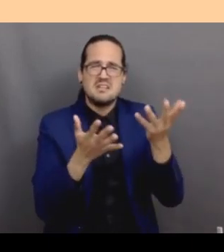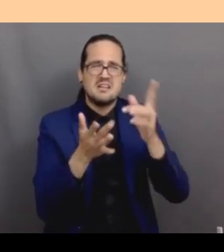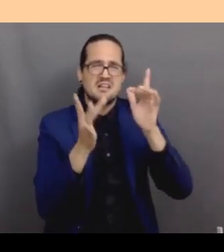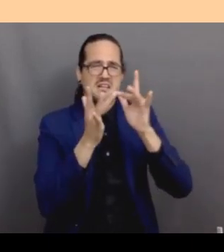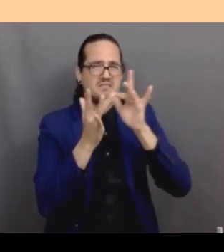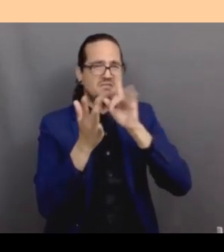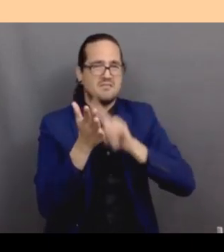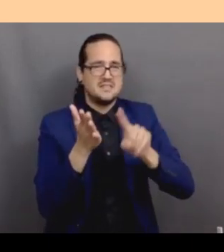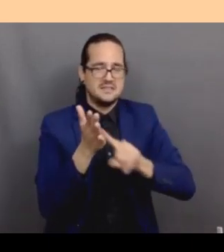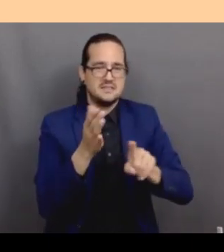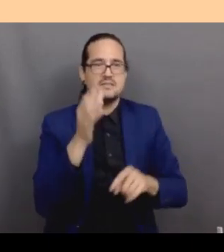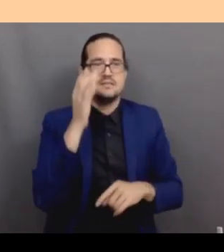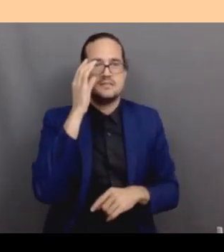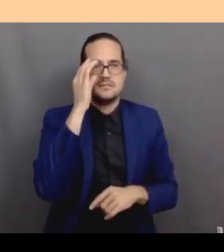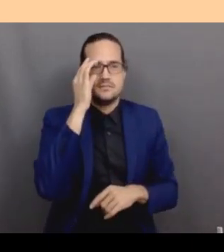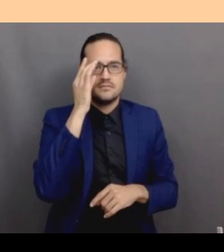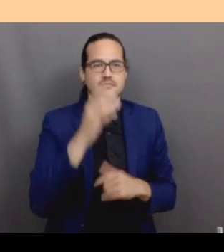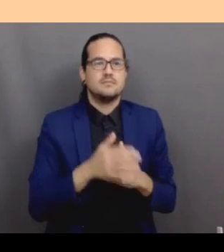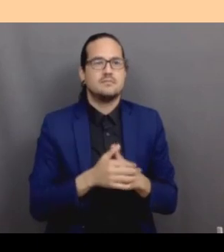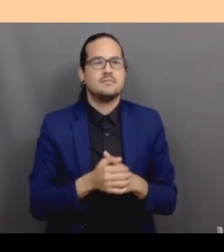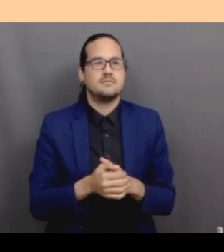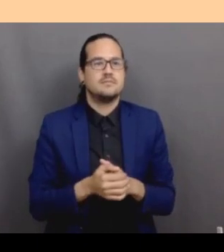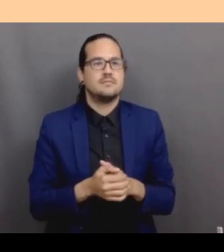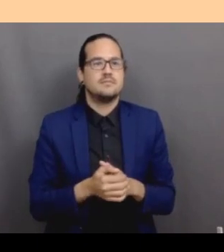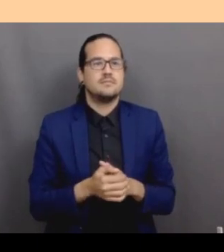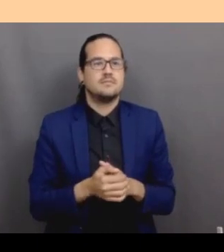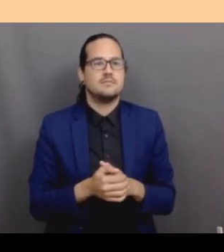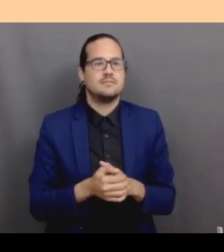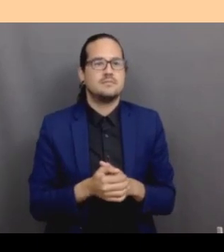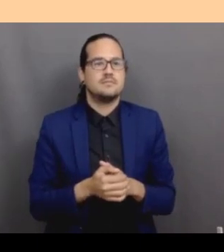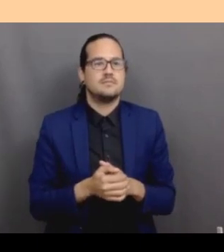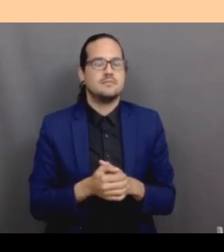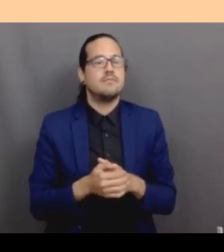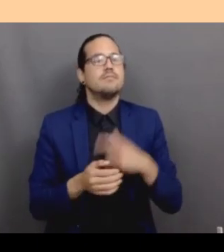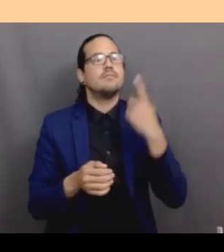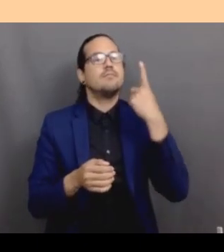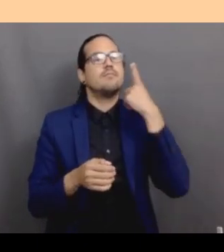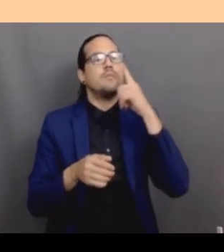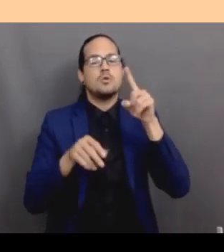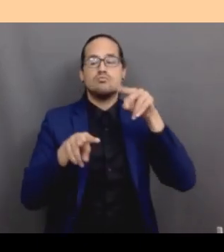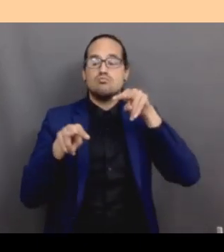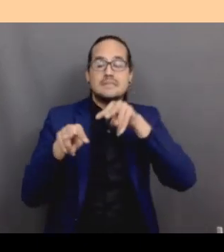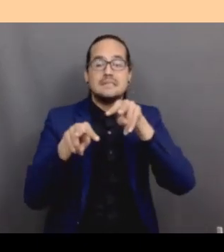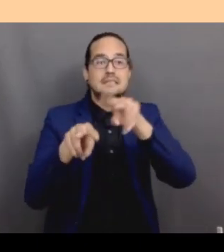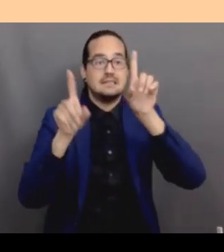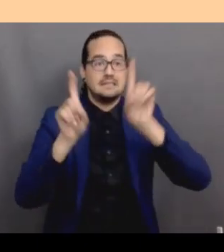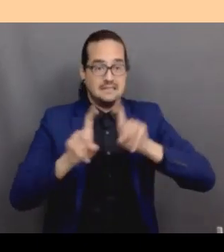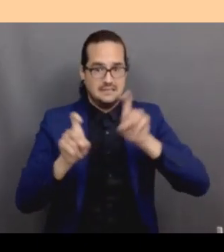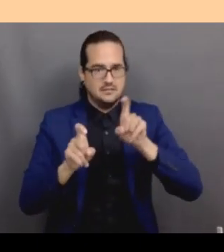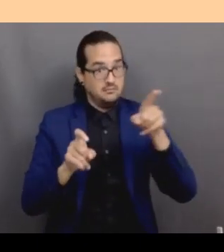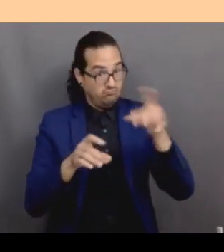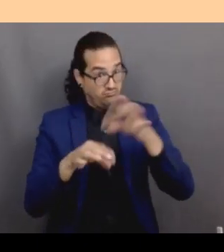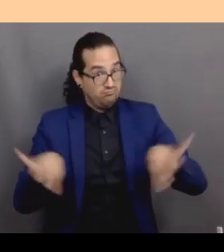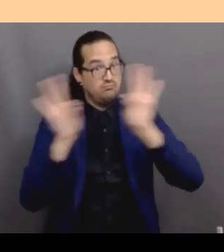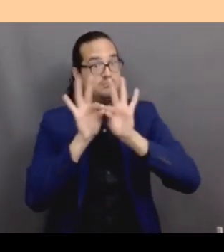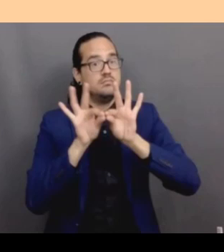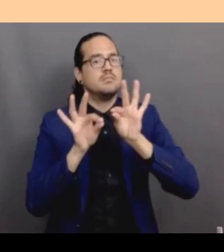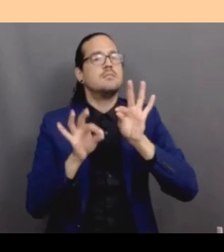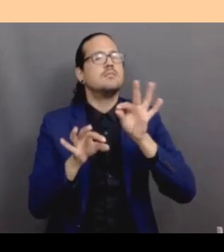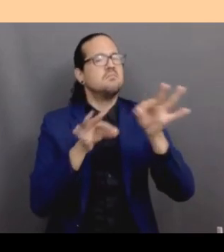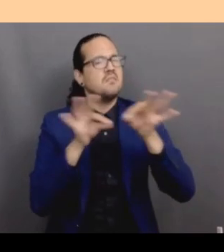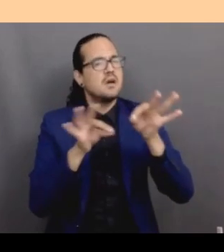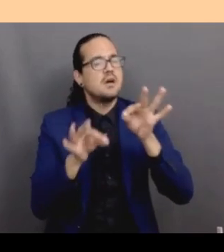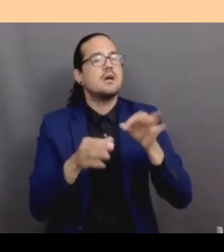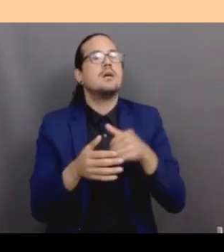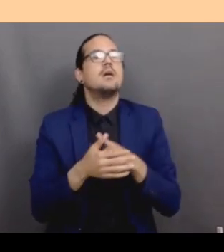our tracing efforts? And then secondly, if there's a retired nurse out there that wants to roll up their sleeves and contribute to